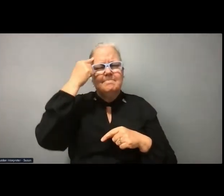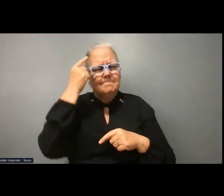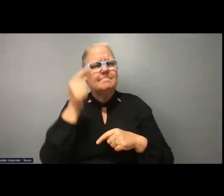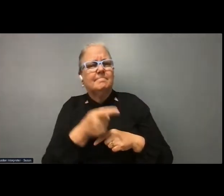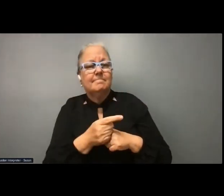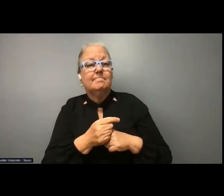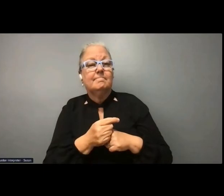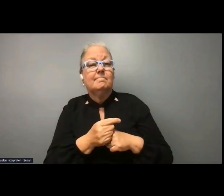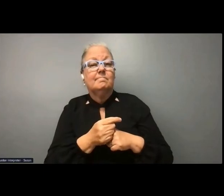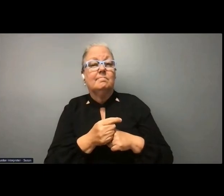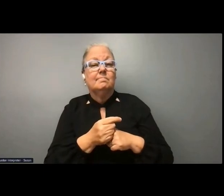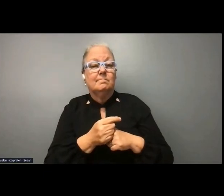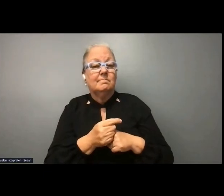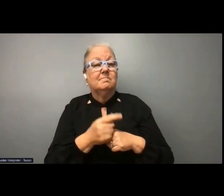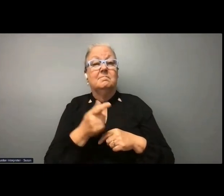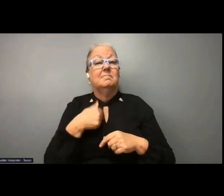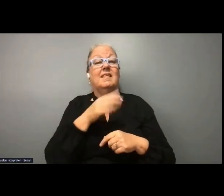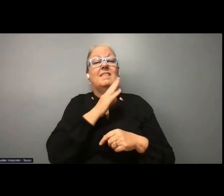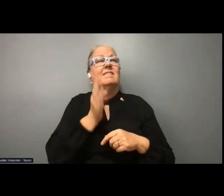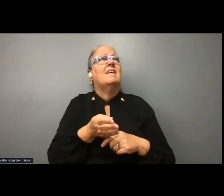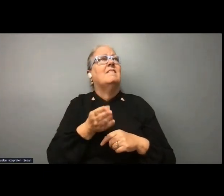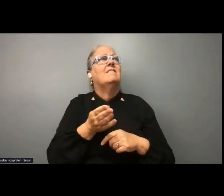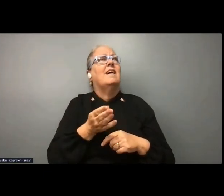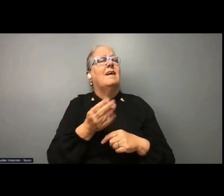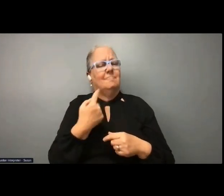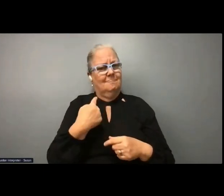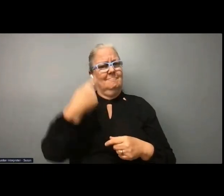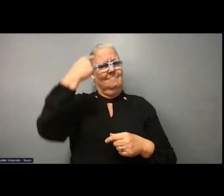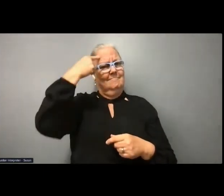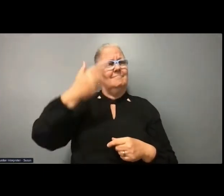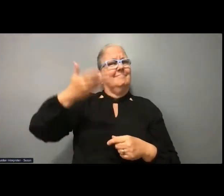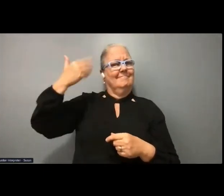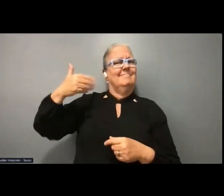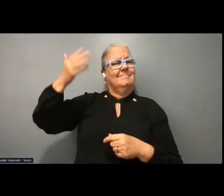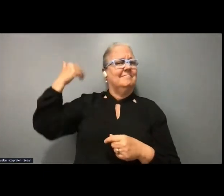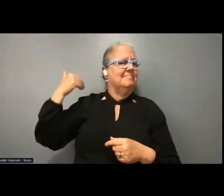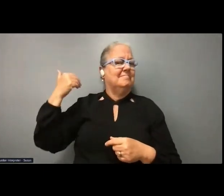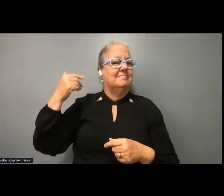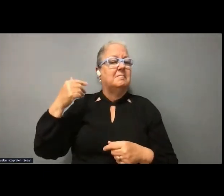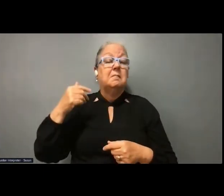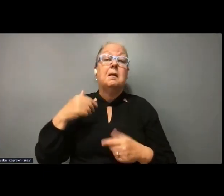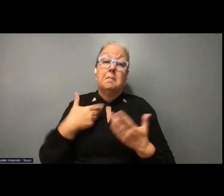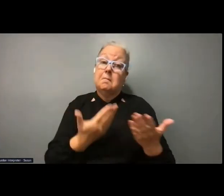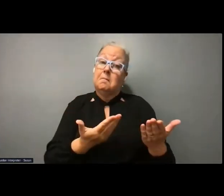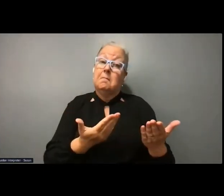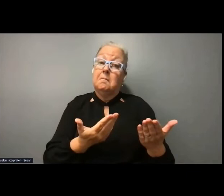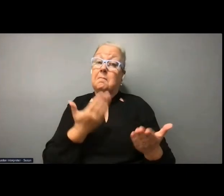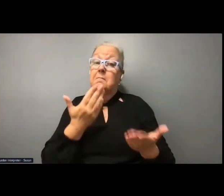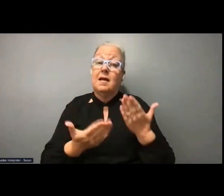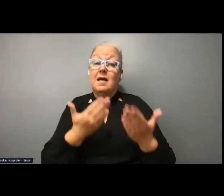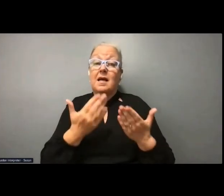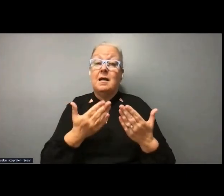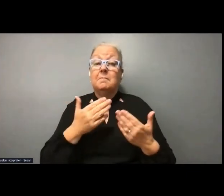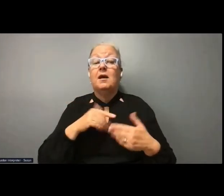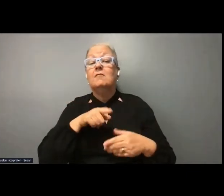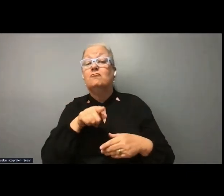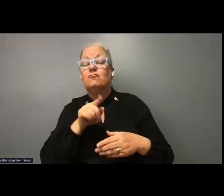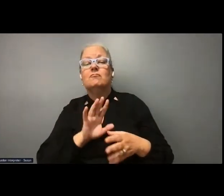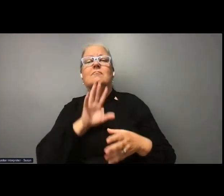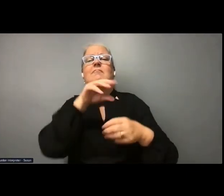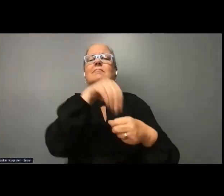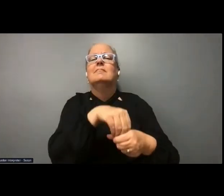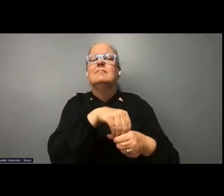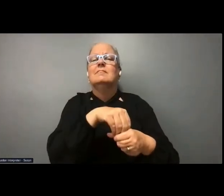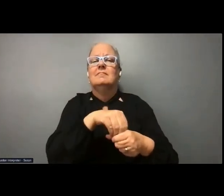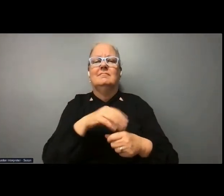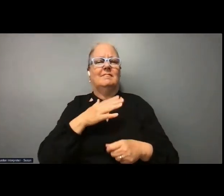we have never thought about it. But I will see if we can do that and incorporate that in the system as well. So we may try